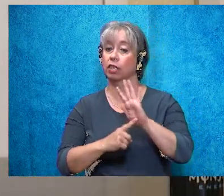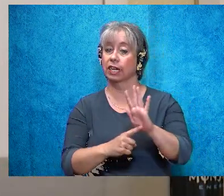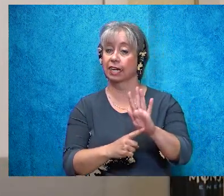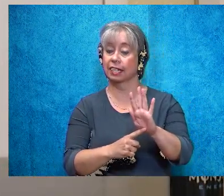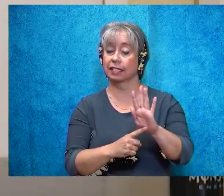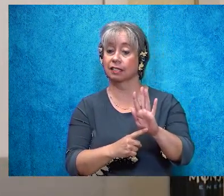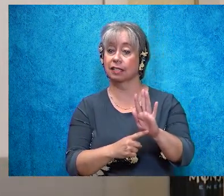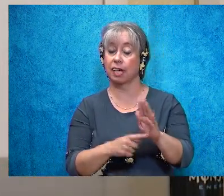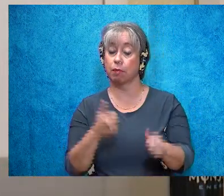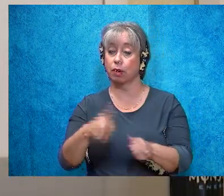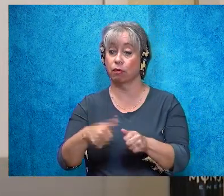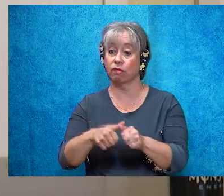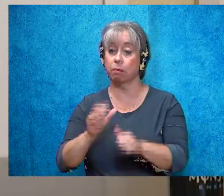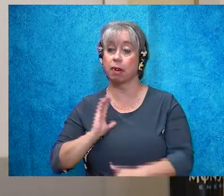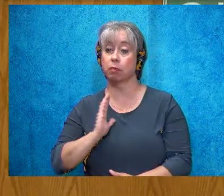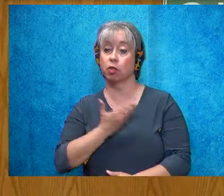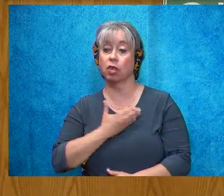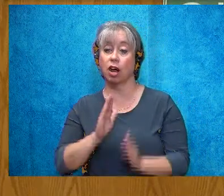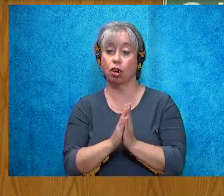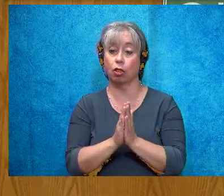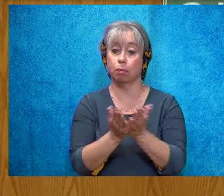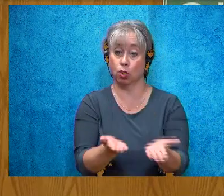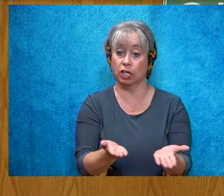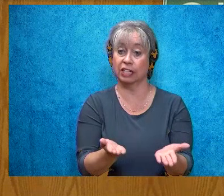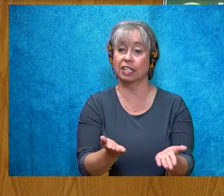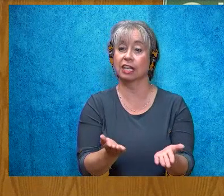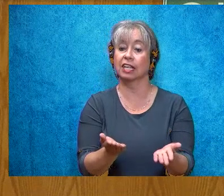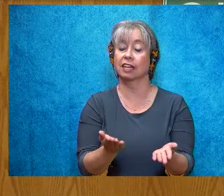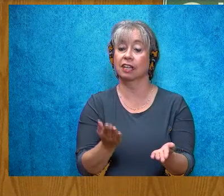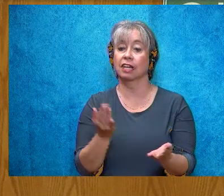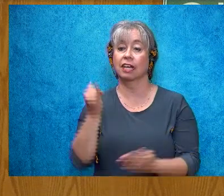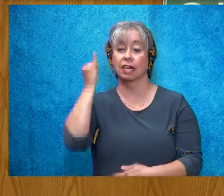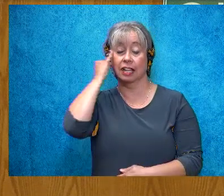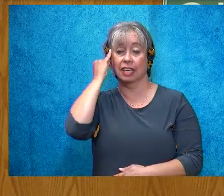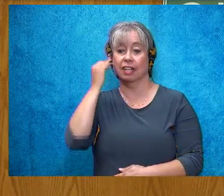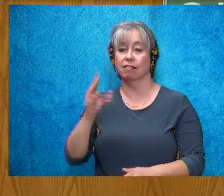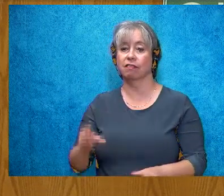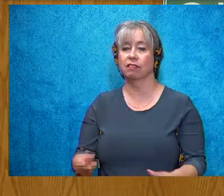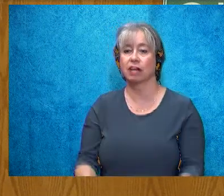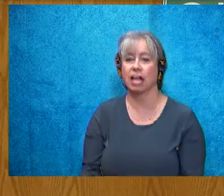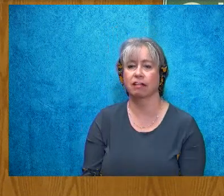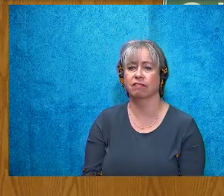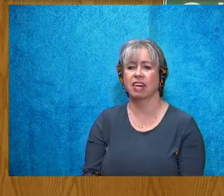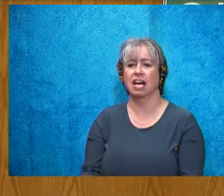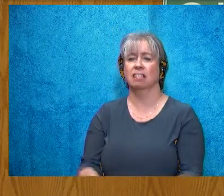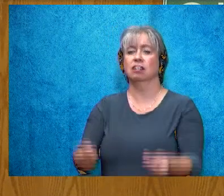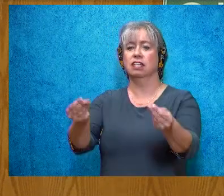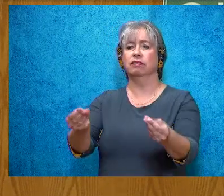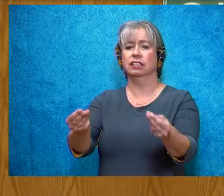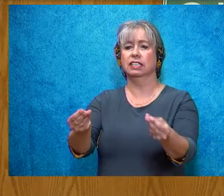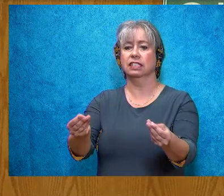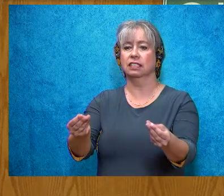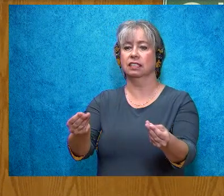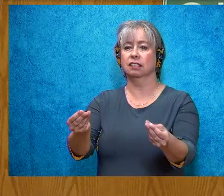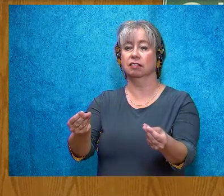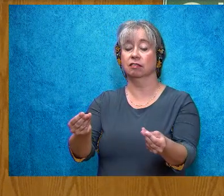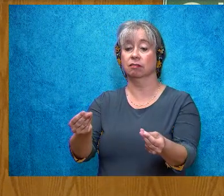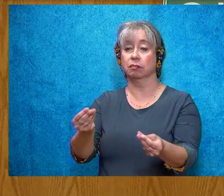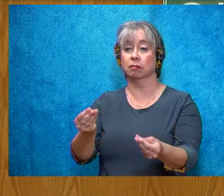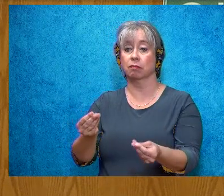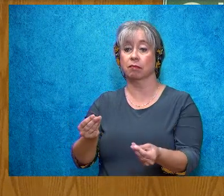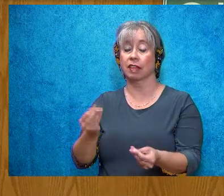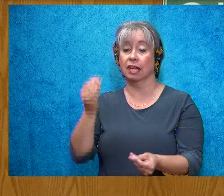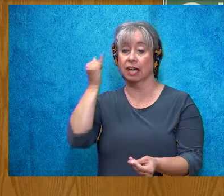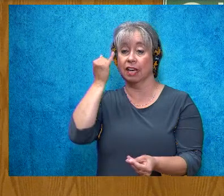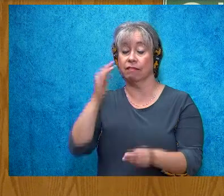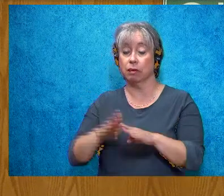our book example, and I were to lift the book somewhat high off the counter. Actually, if the book were on the